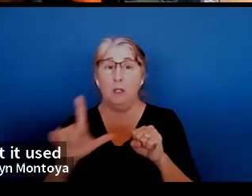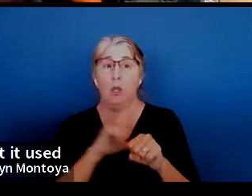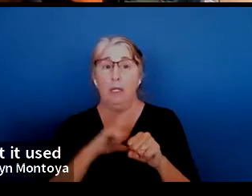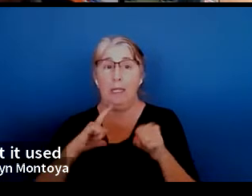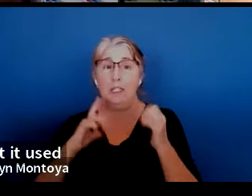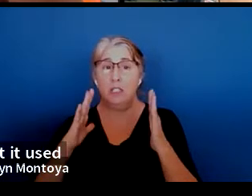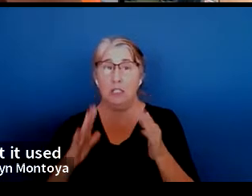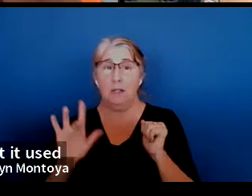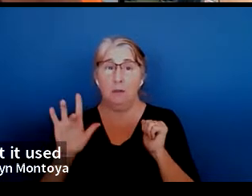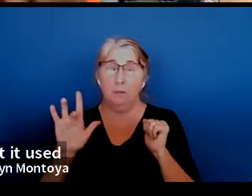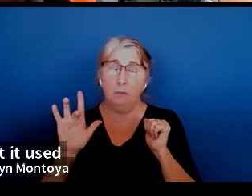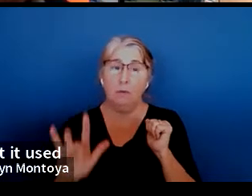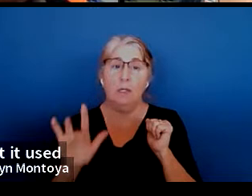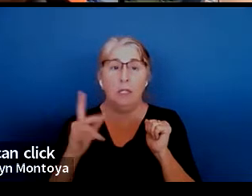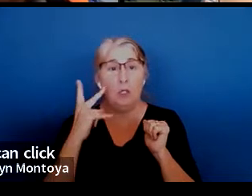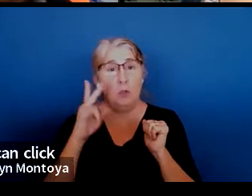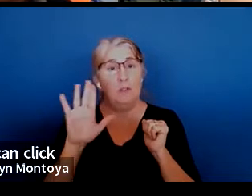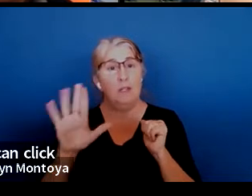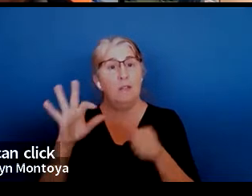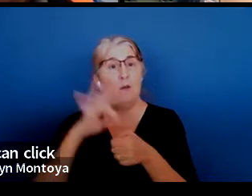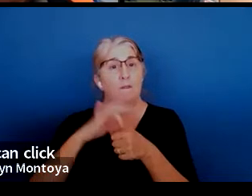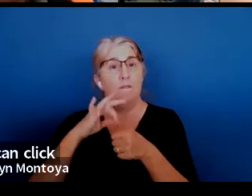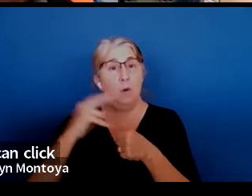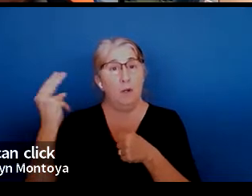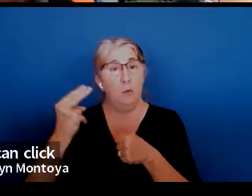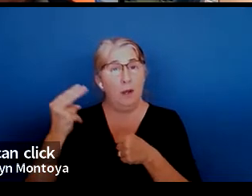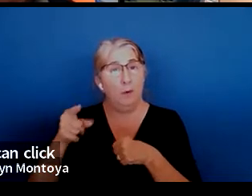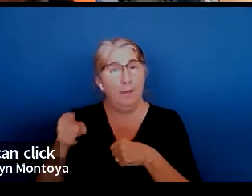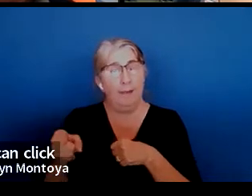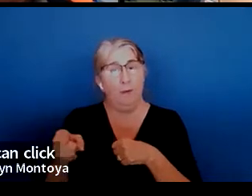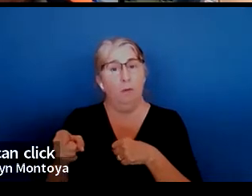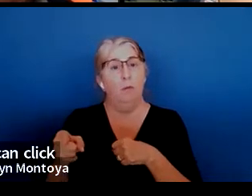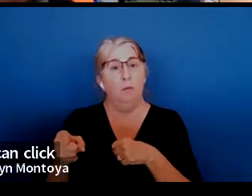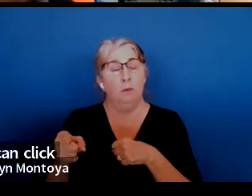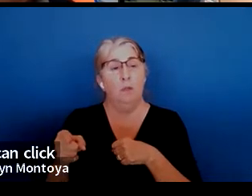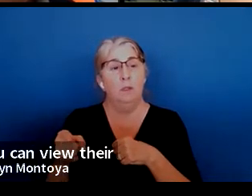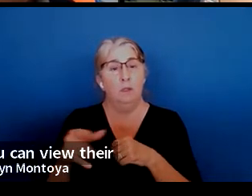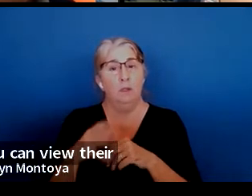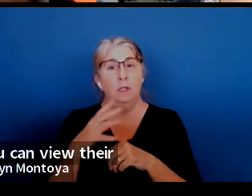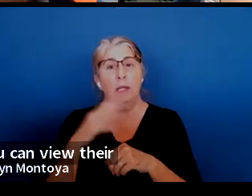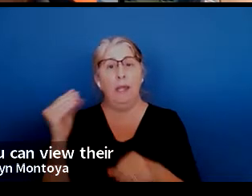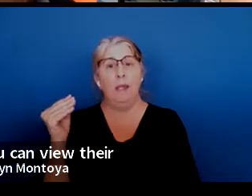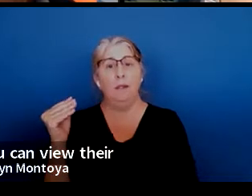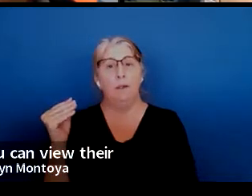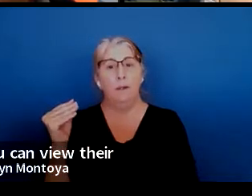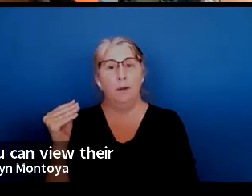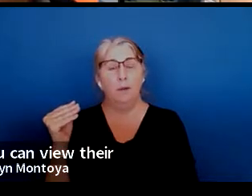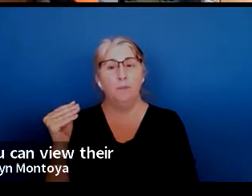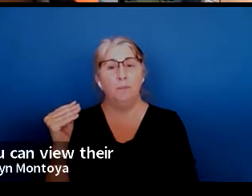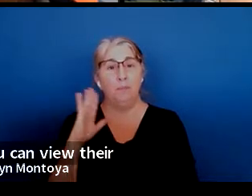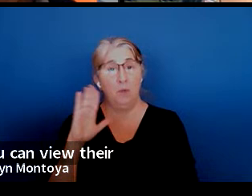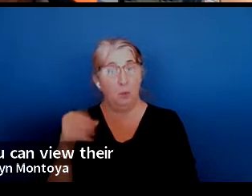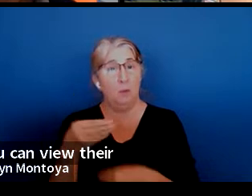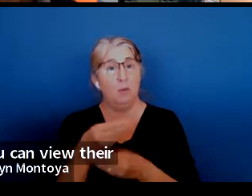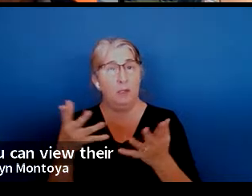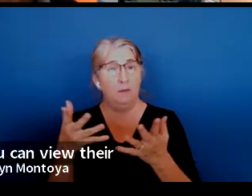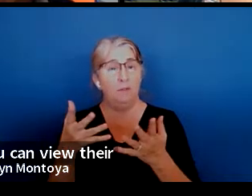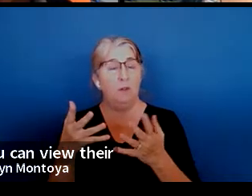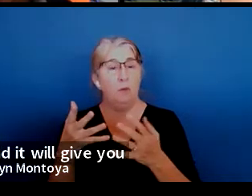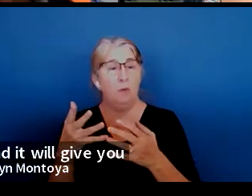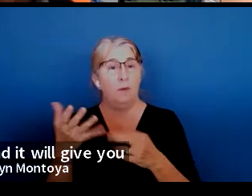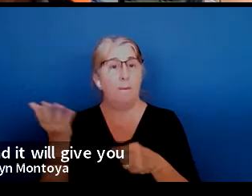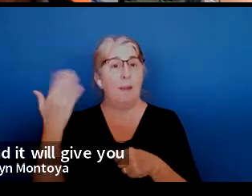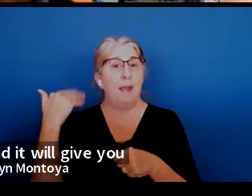you can view their voting record right there. And it will give you the past